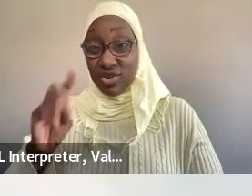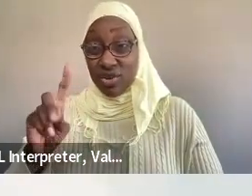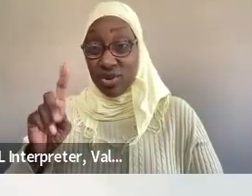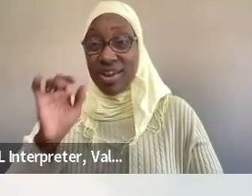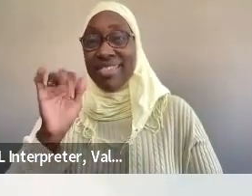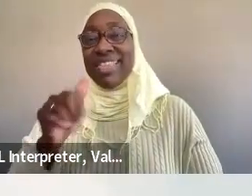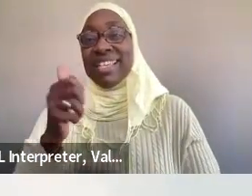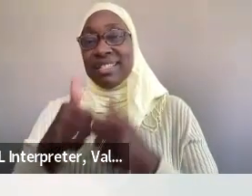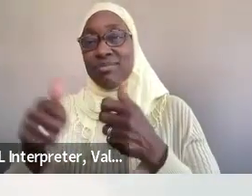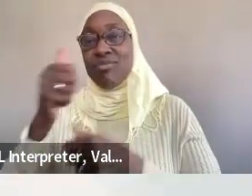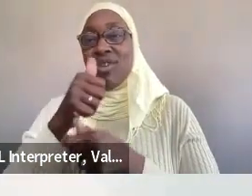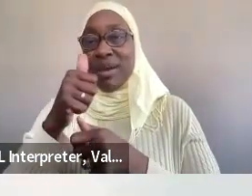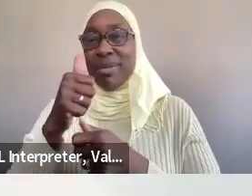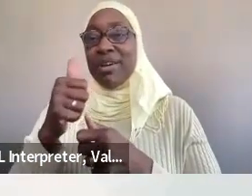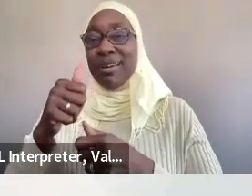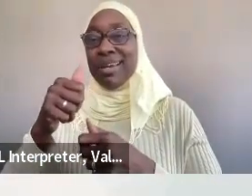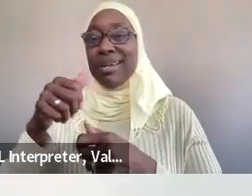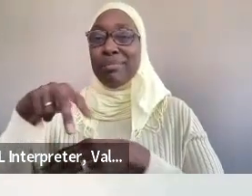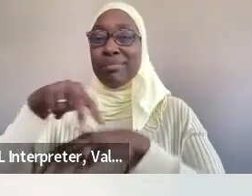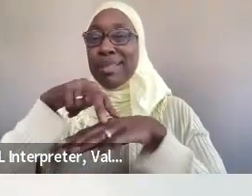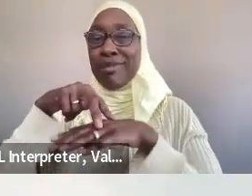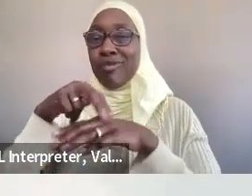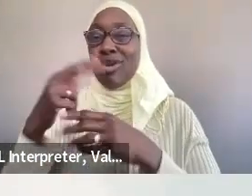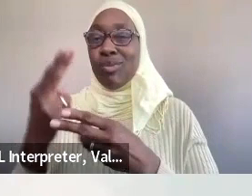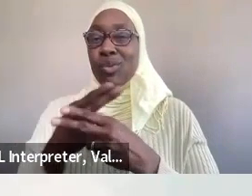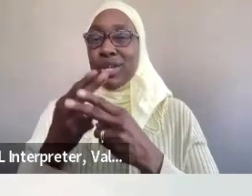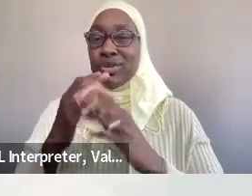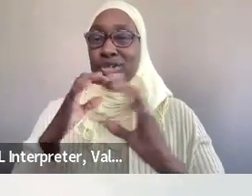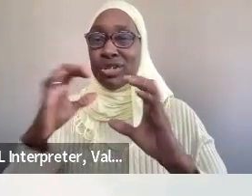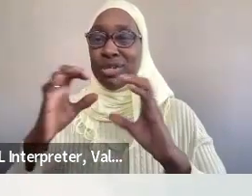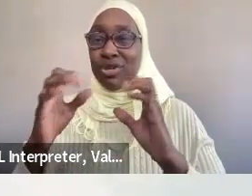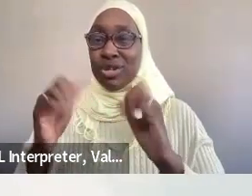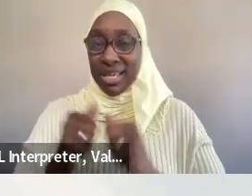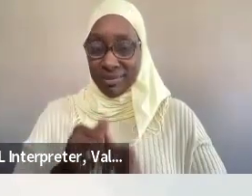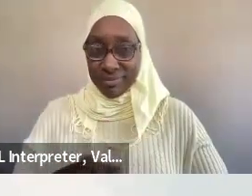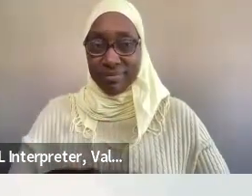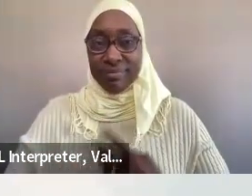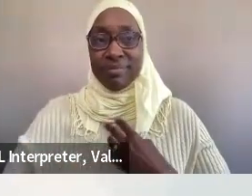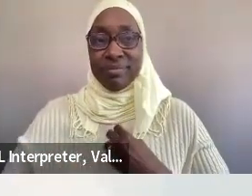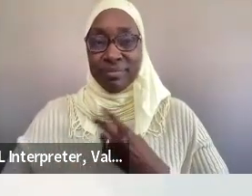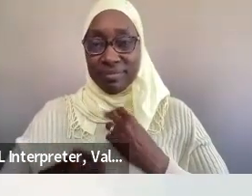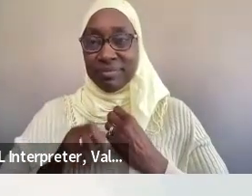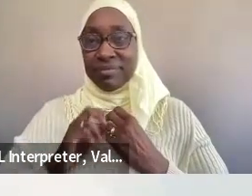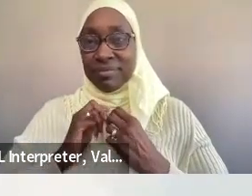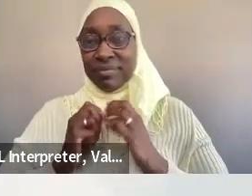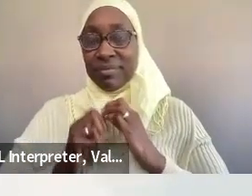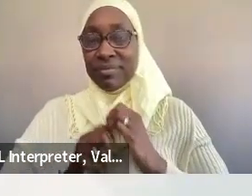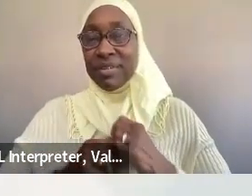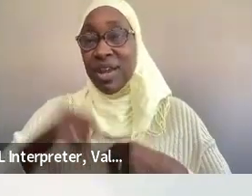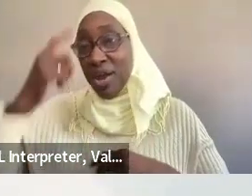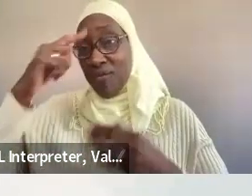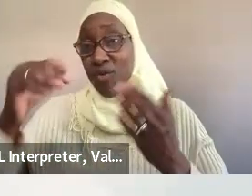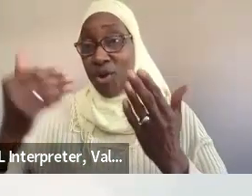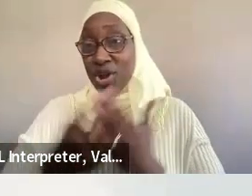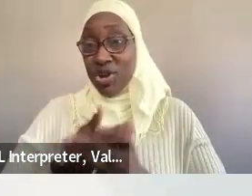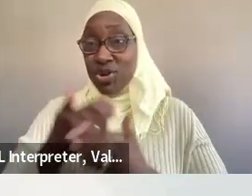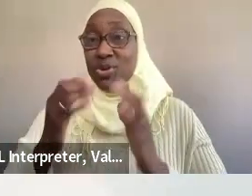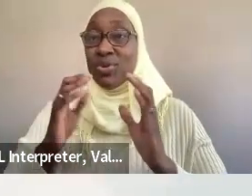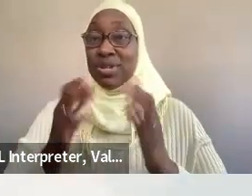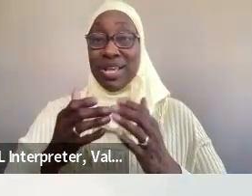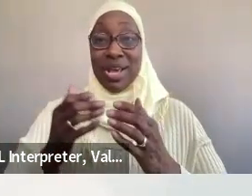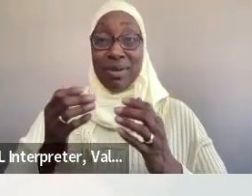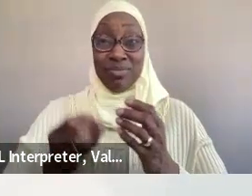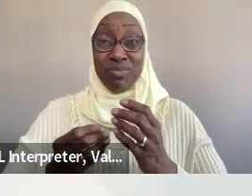with our club members. And I just wanted to highlight that because we're very proud of that. And we're a new club. We've grown that much in 2 years, which is very exciting. But in terms